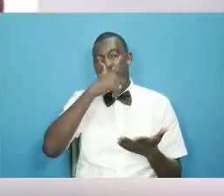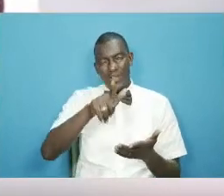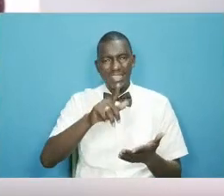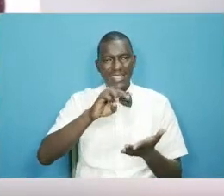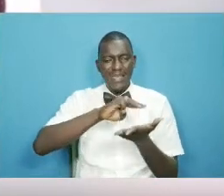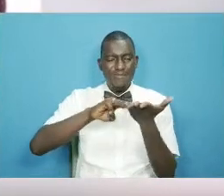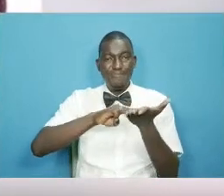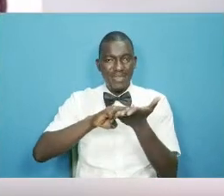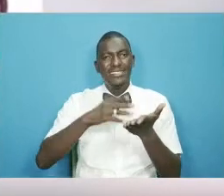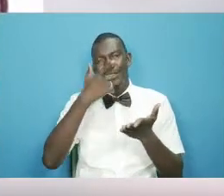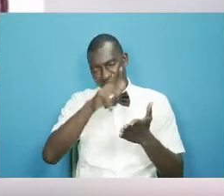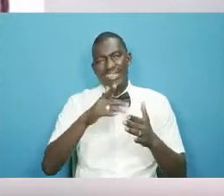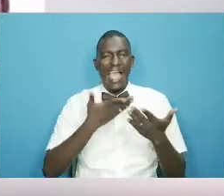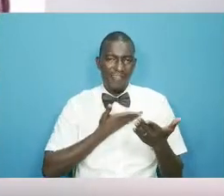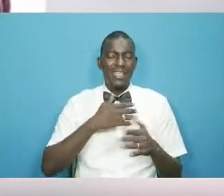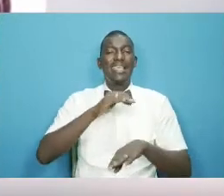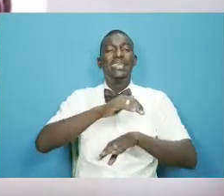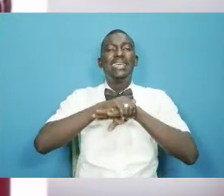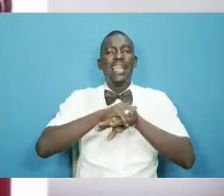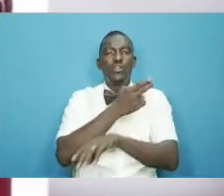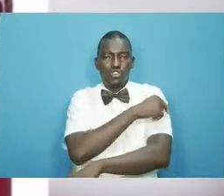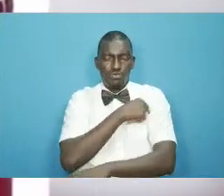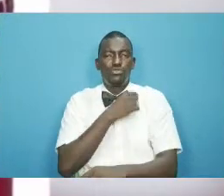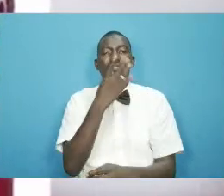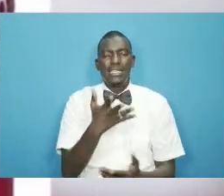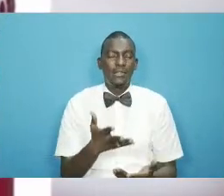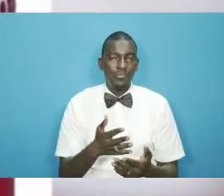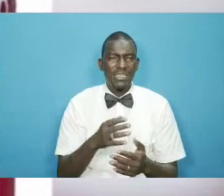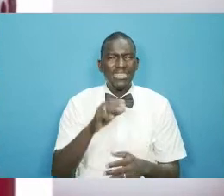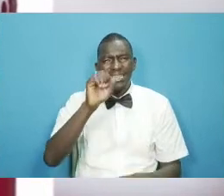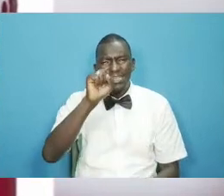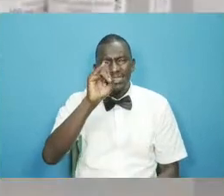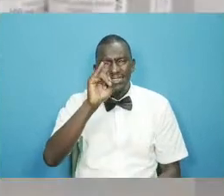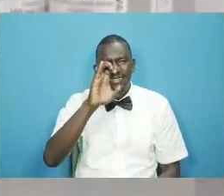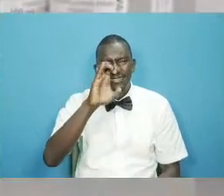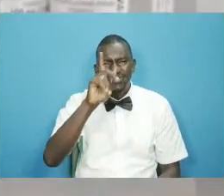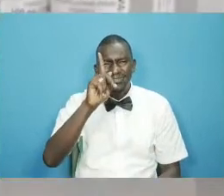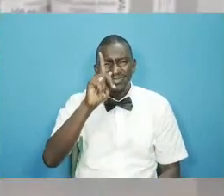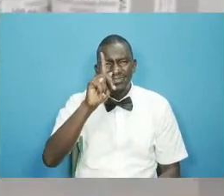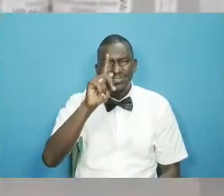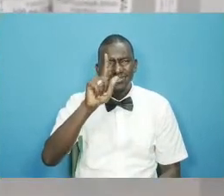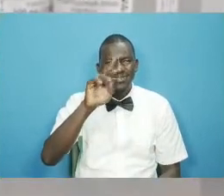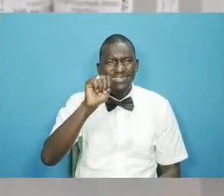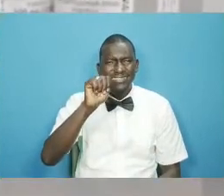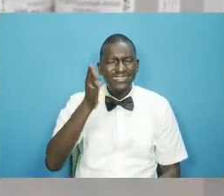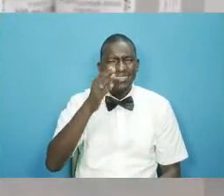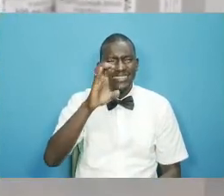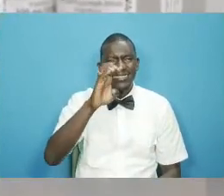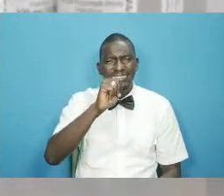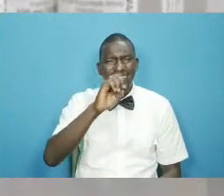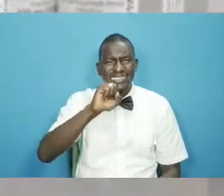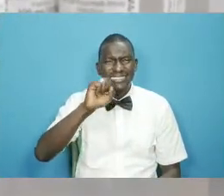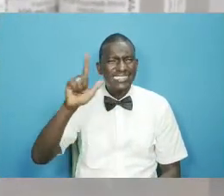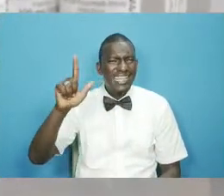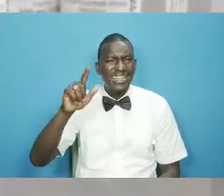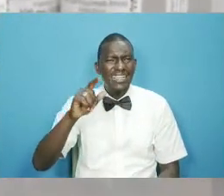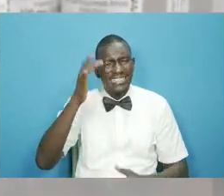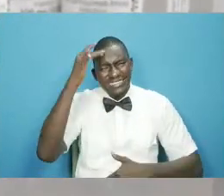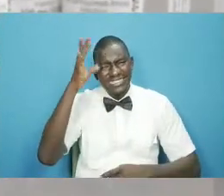NHS England has said. Sickle cell disease is incurable and affects 15,000 people in the